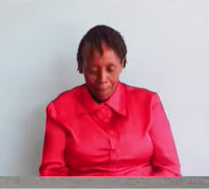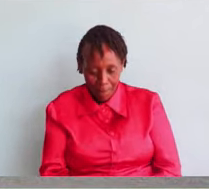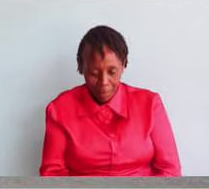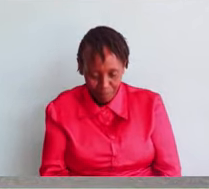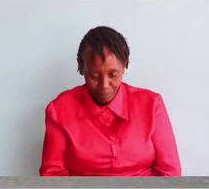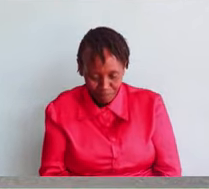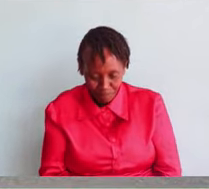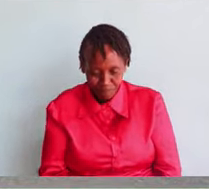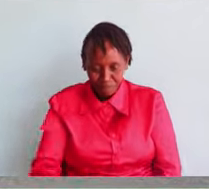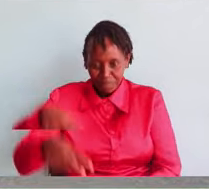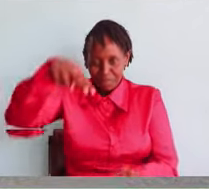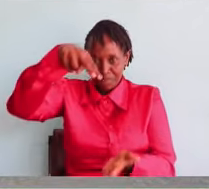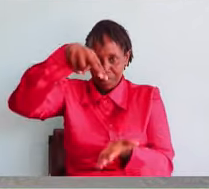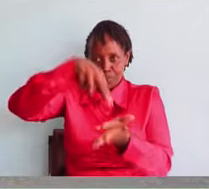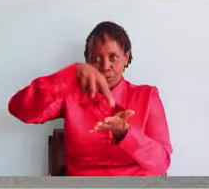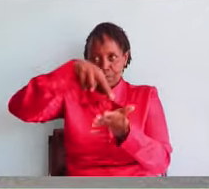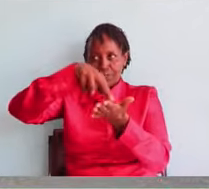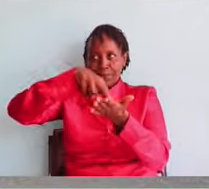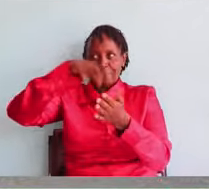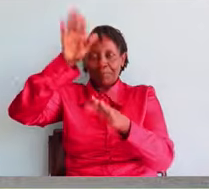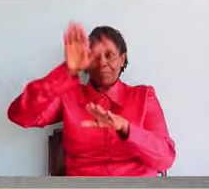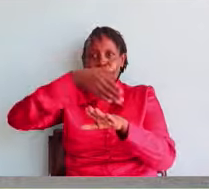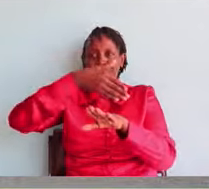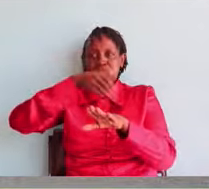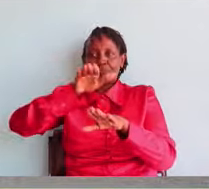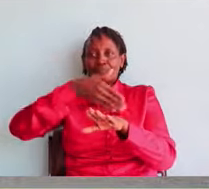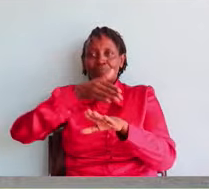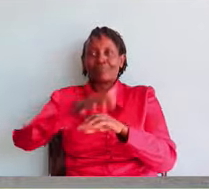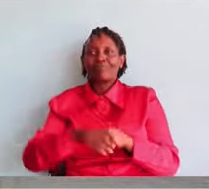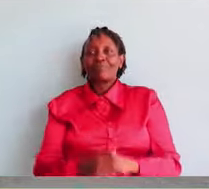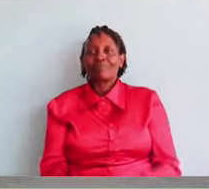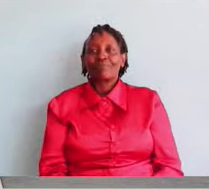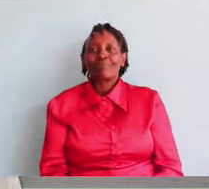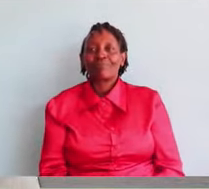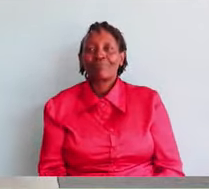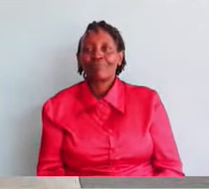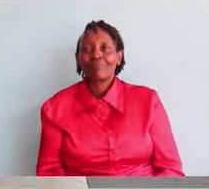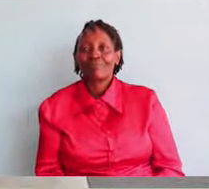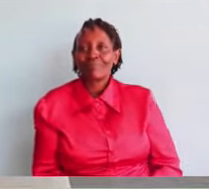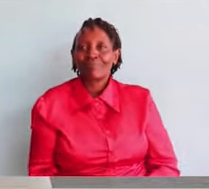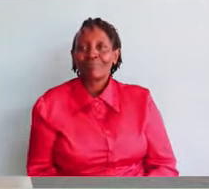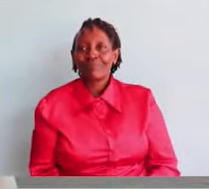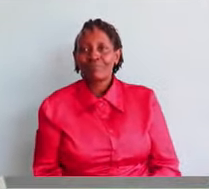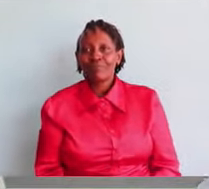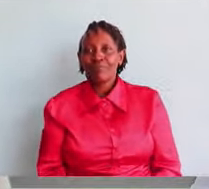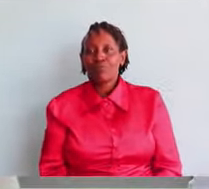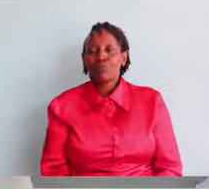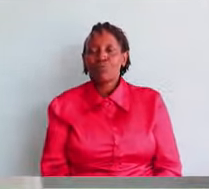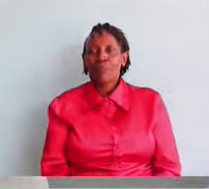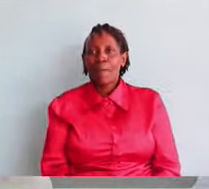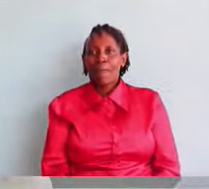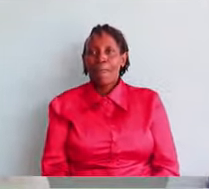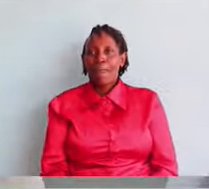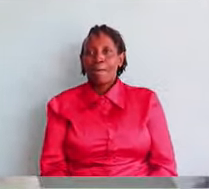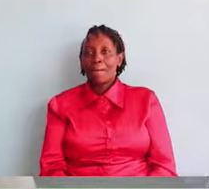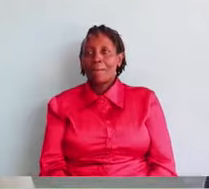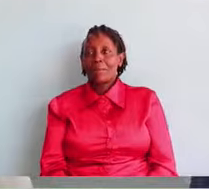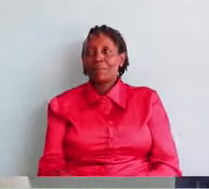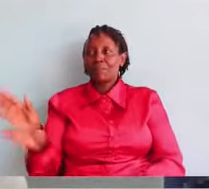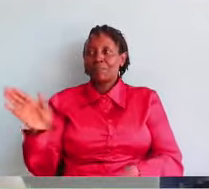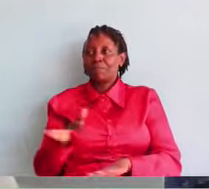Let me request us to rise up as we sing this song, Bind Us Together, O Lord. As we reflect on that, how